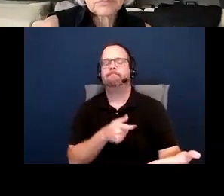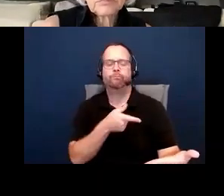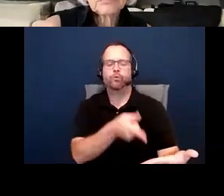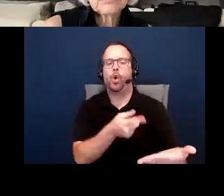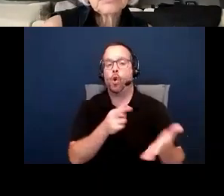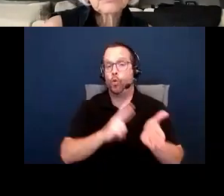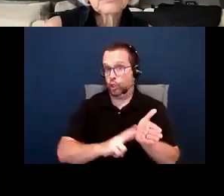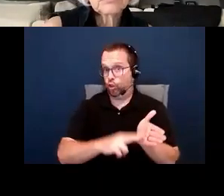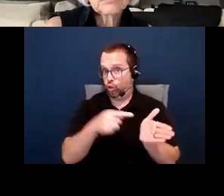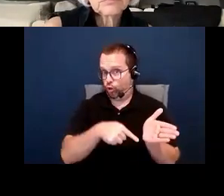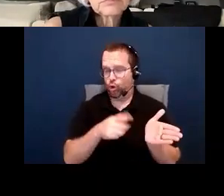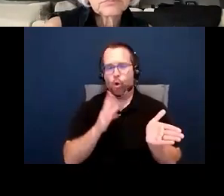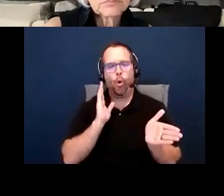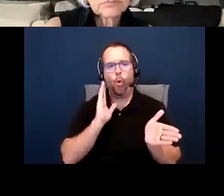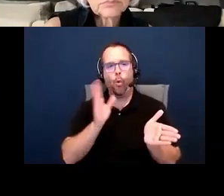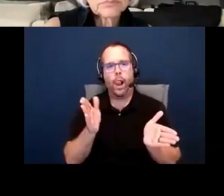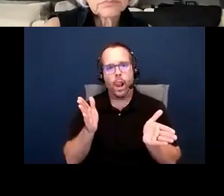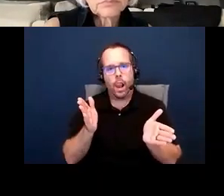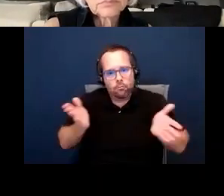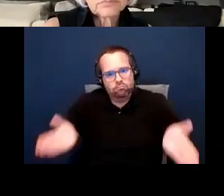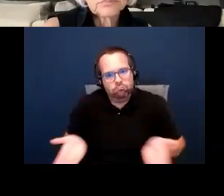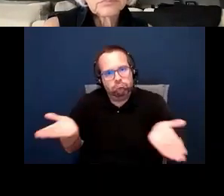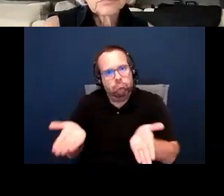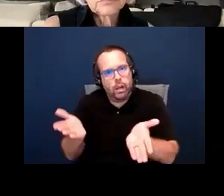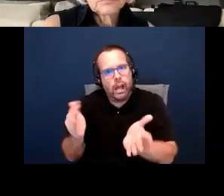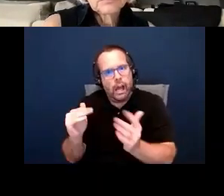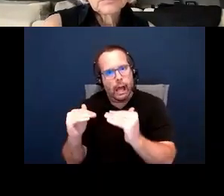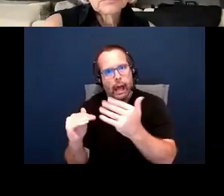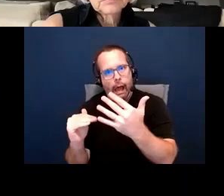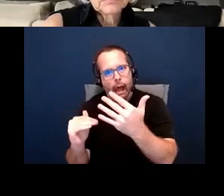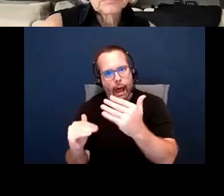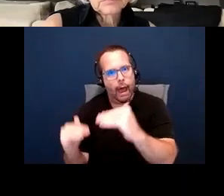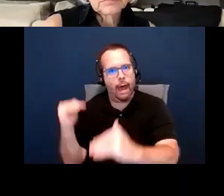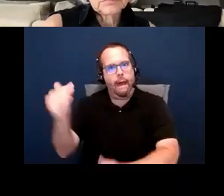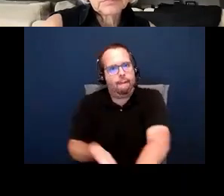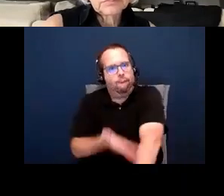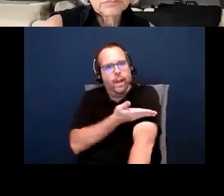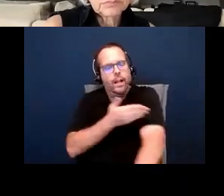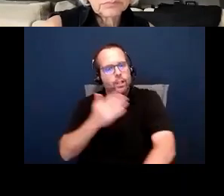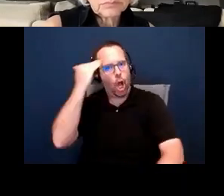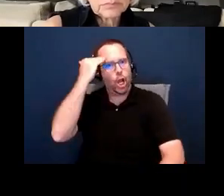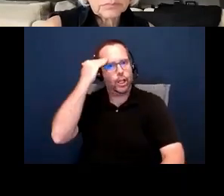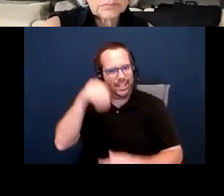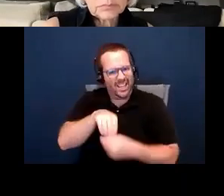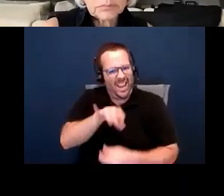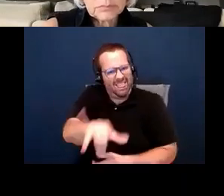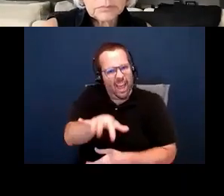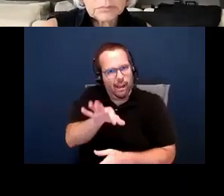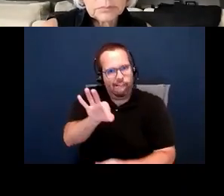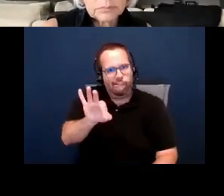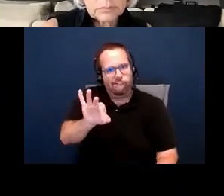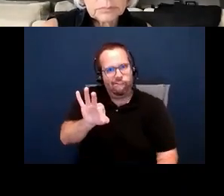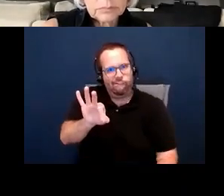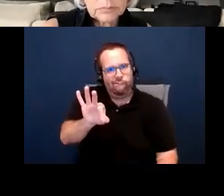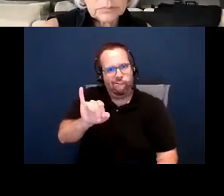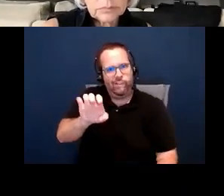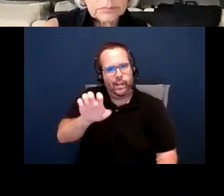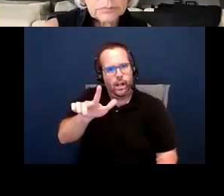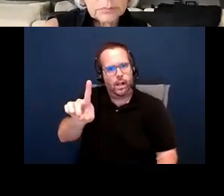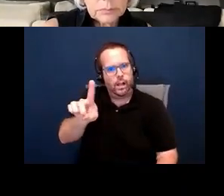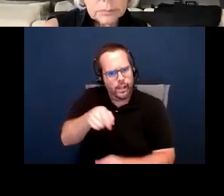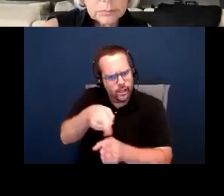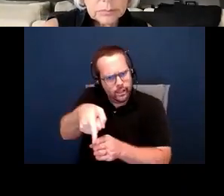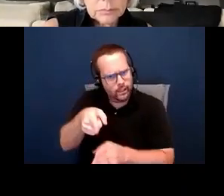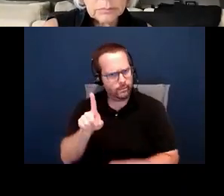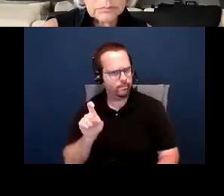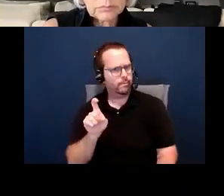is going to advance knowledge and methods in the field, or in a sense, move the needle in how we think about this particular